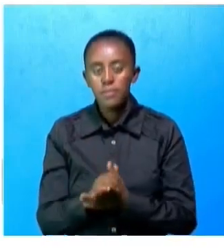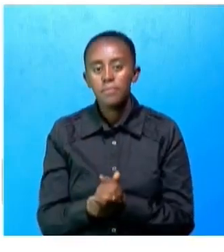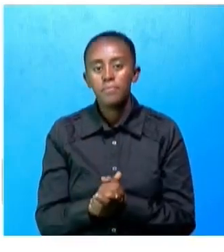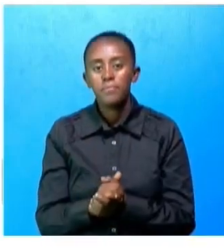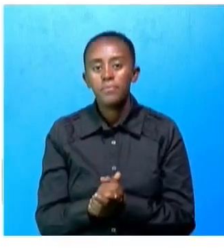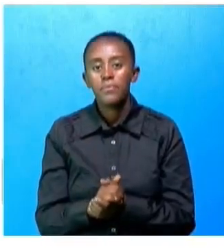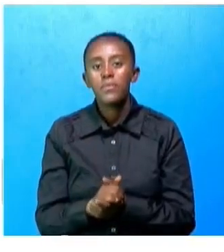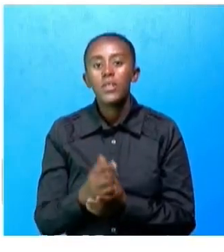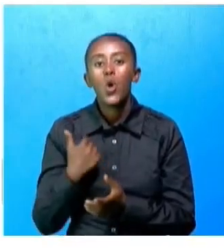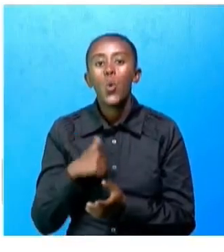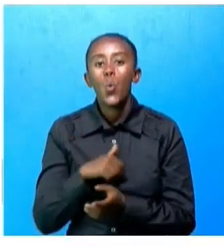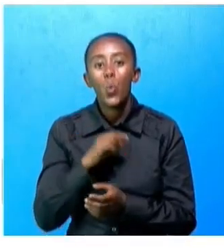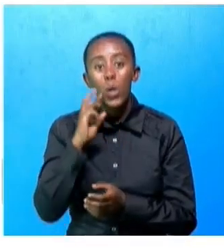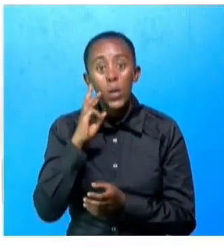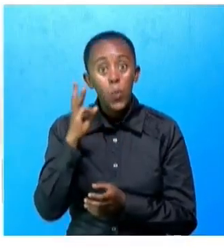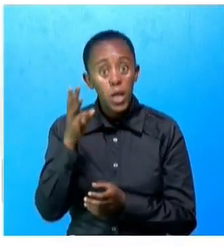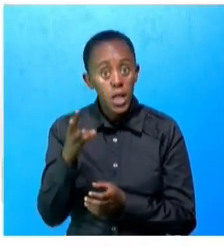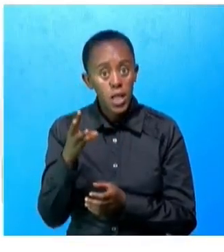we will